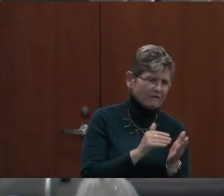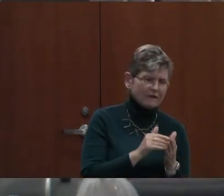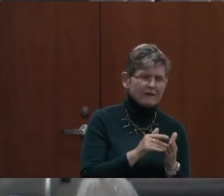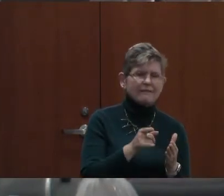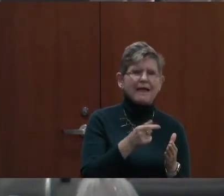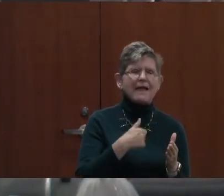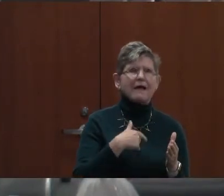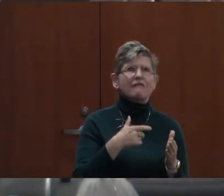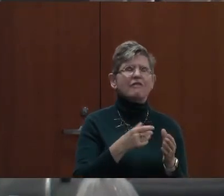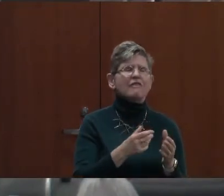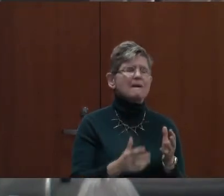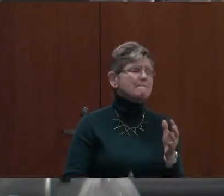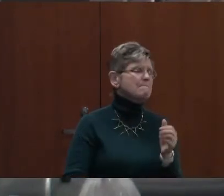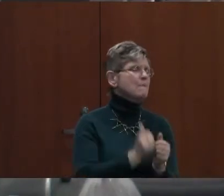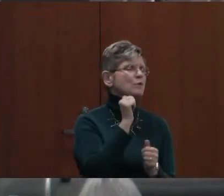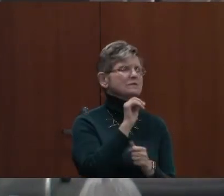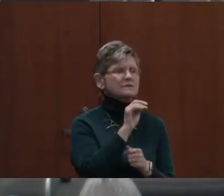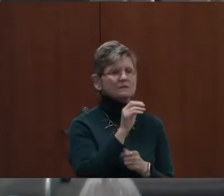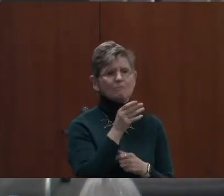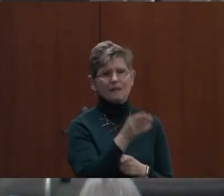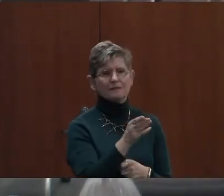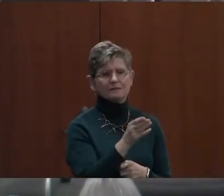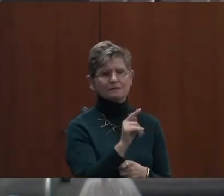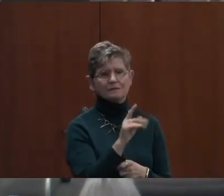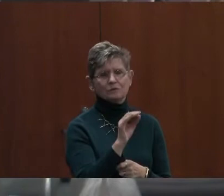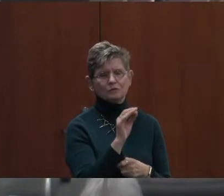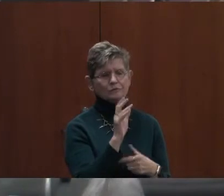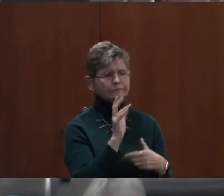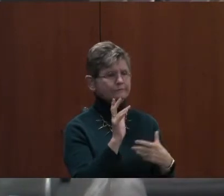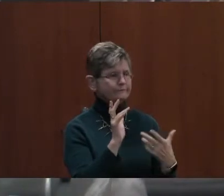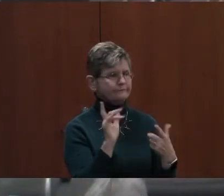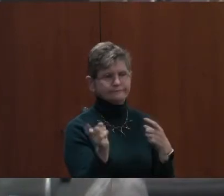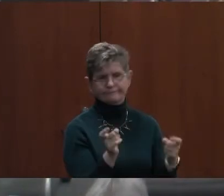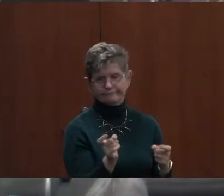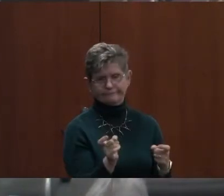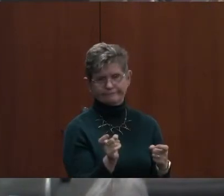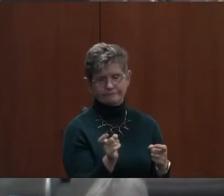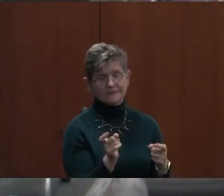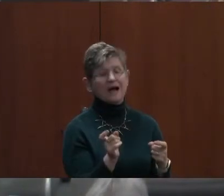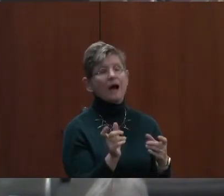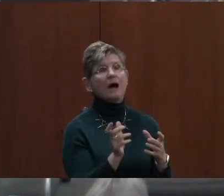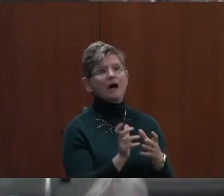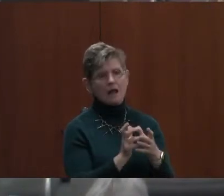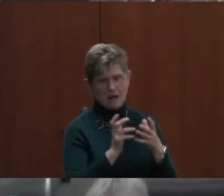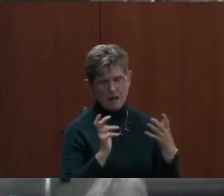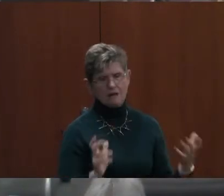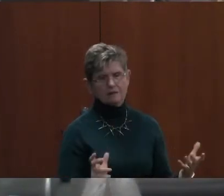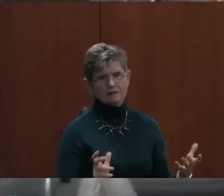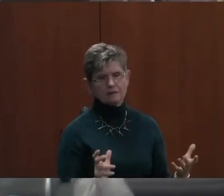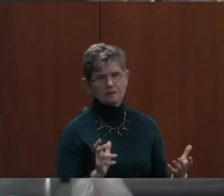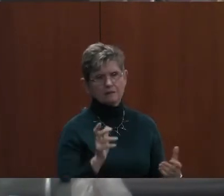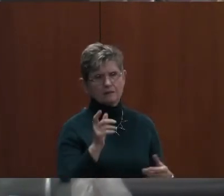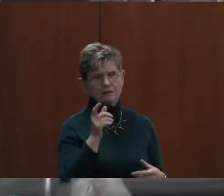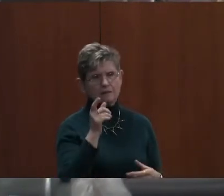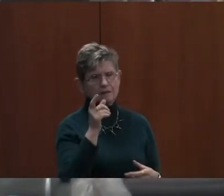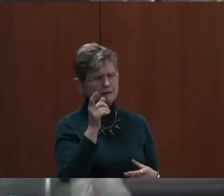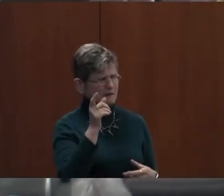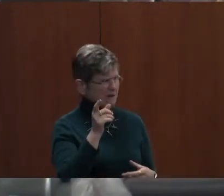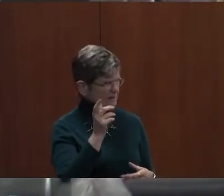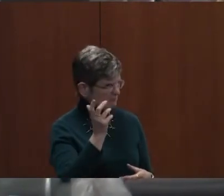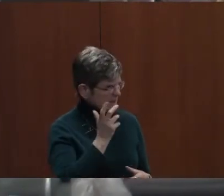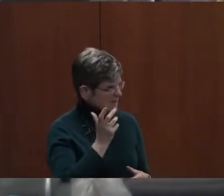to tackle. Yeah. So it's a lot. Yeah, it's amazing how they come up with all those ideas.